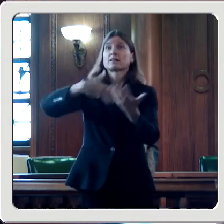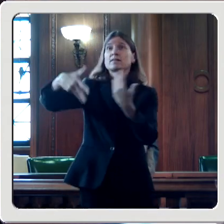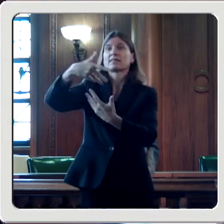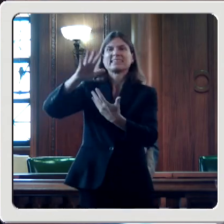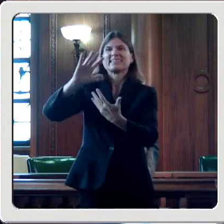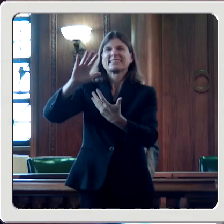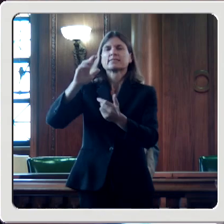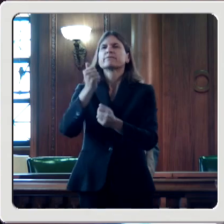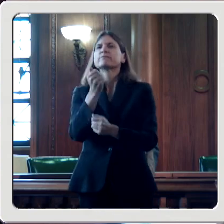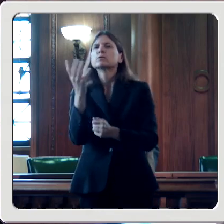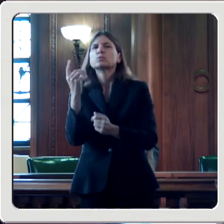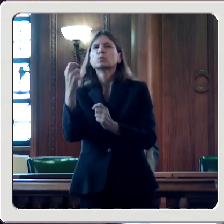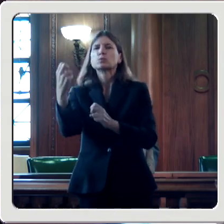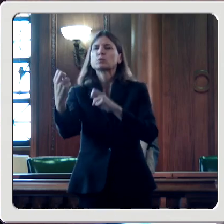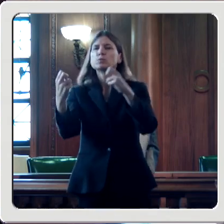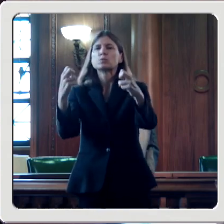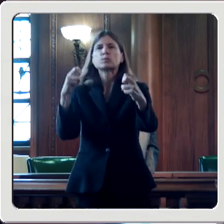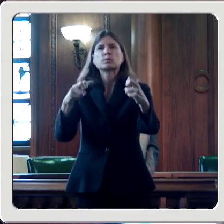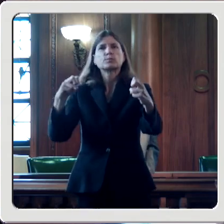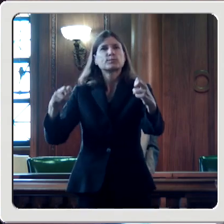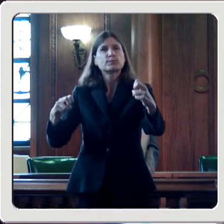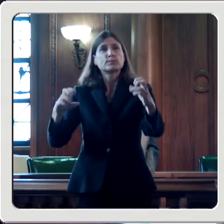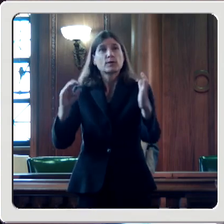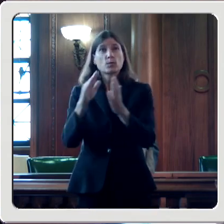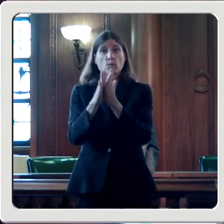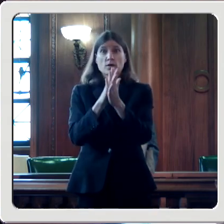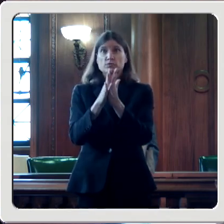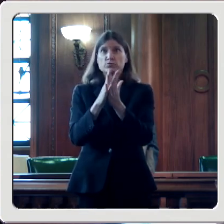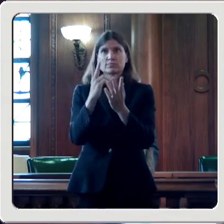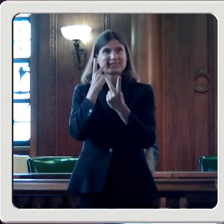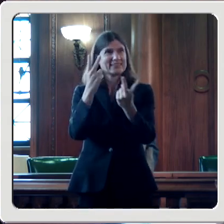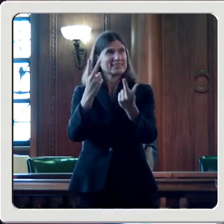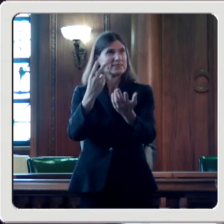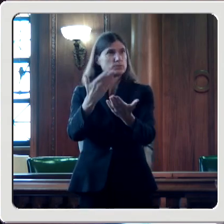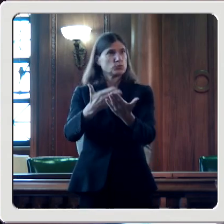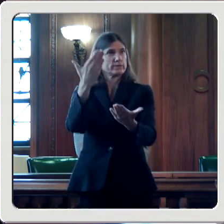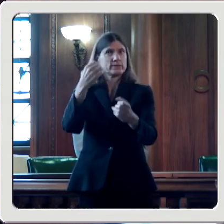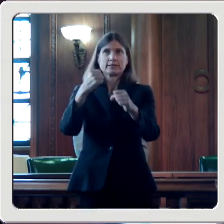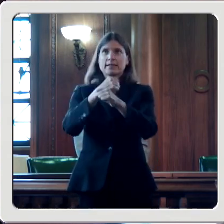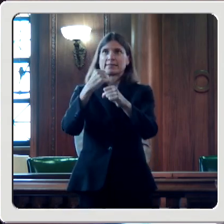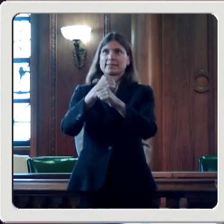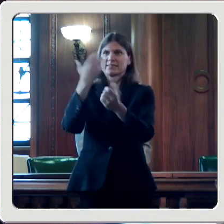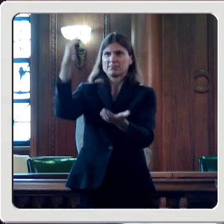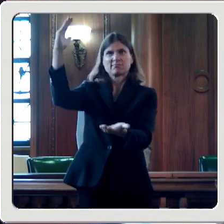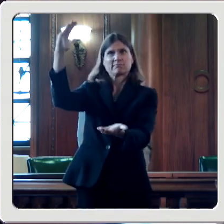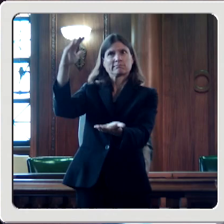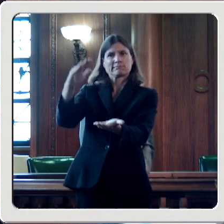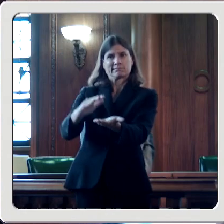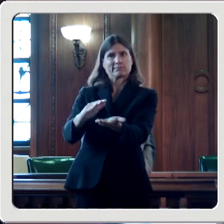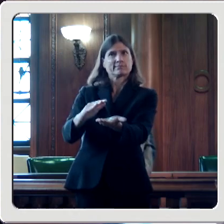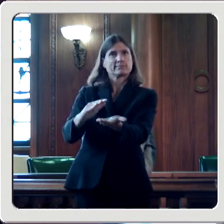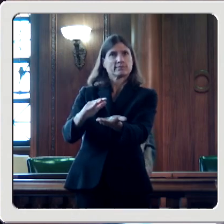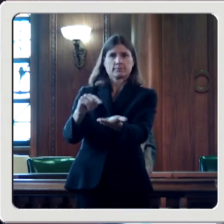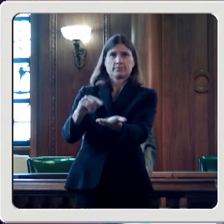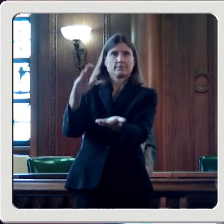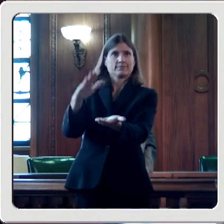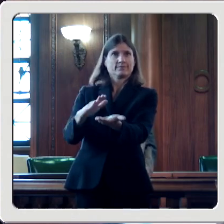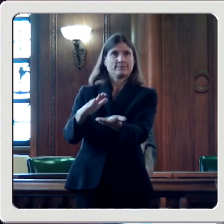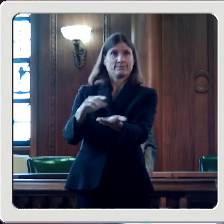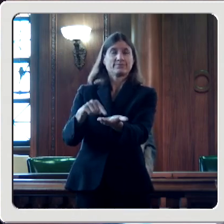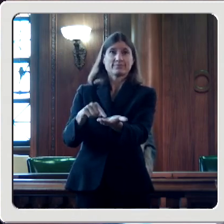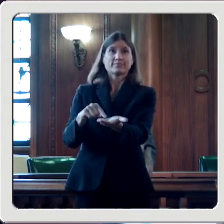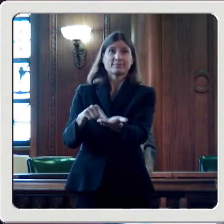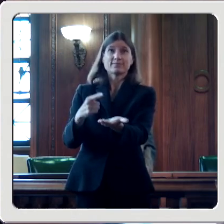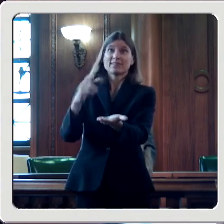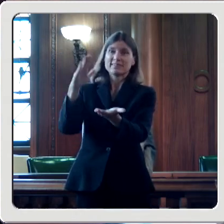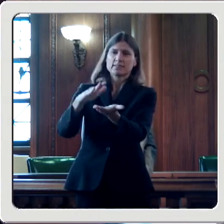doing is working. And now is not the time to ease up, but it's actually the time